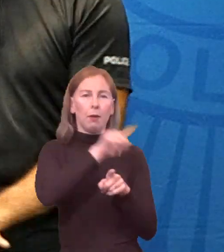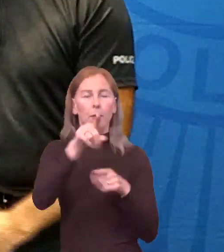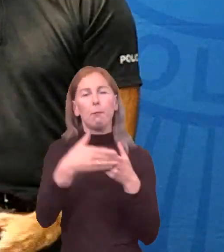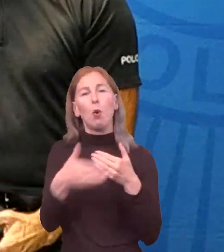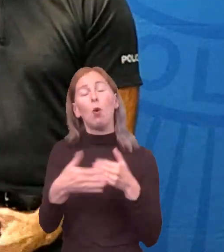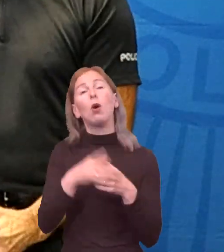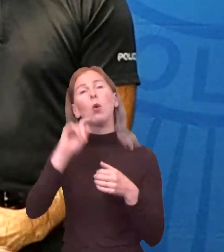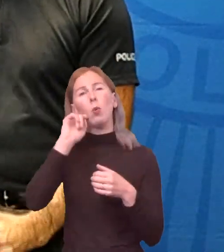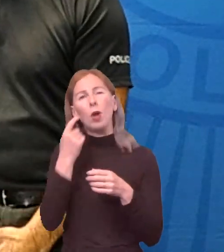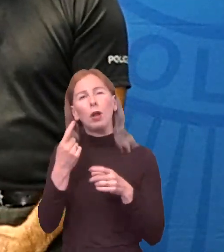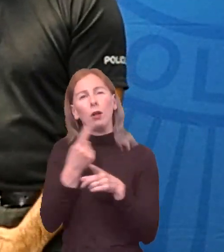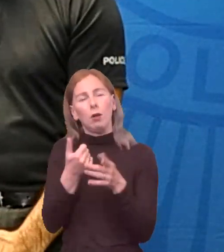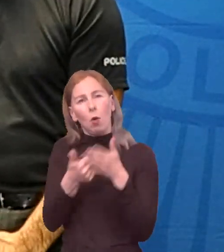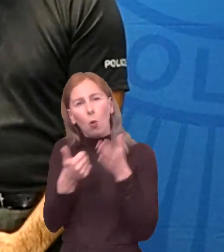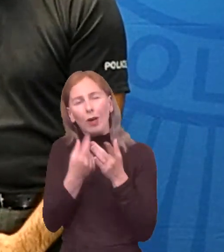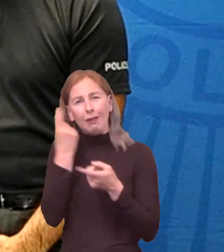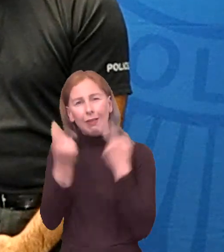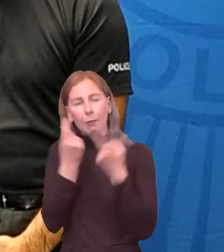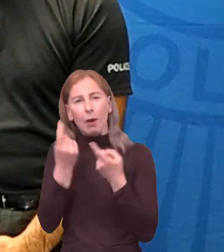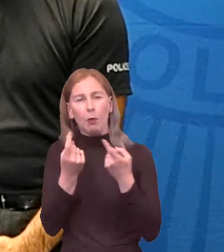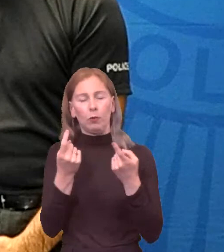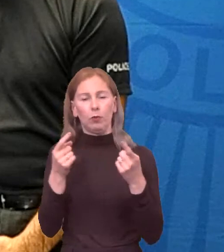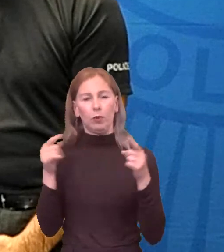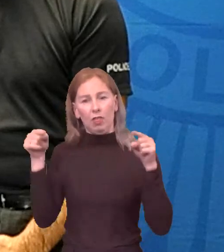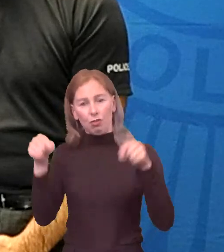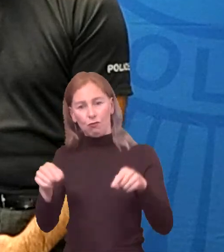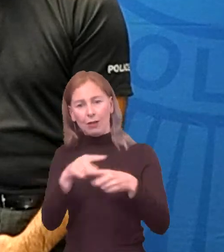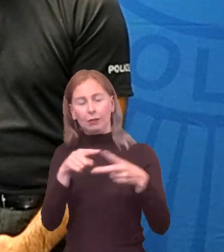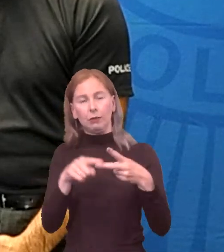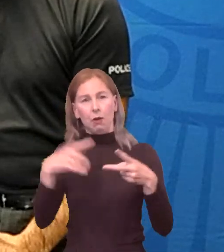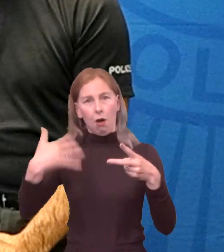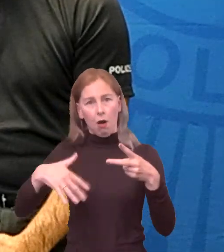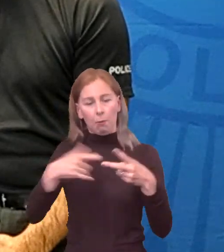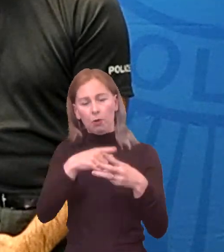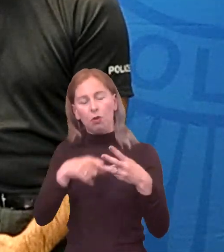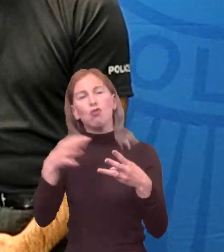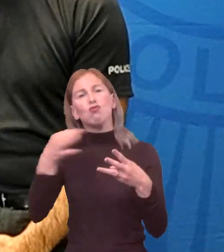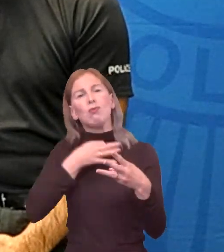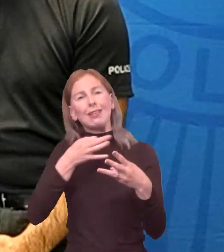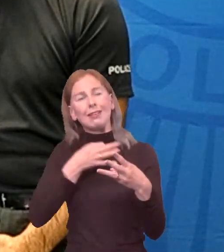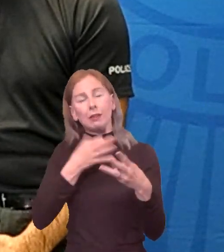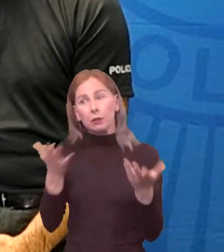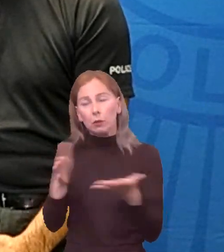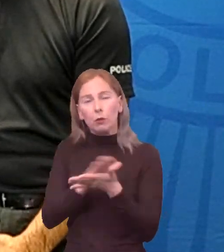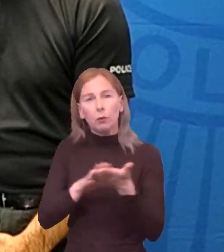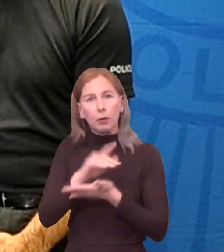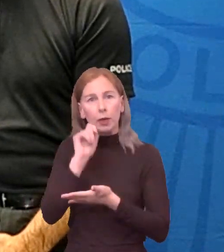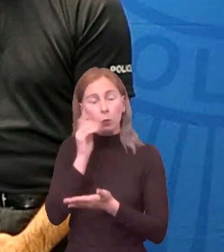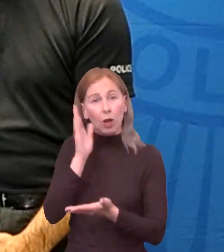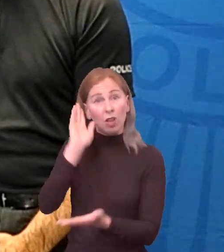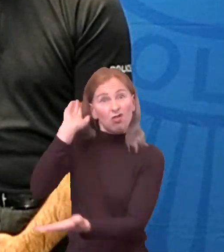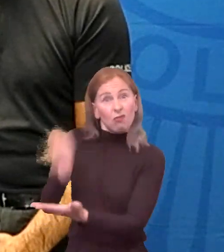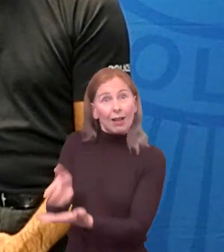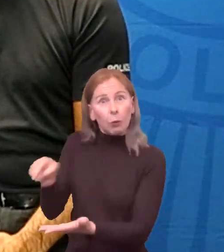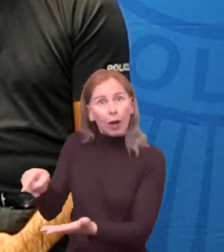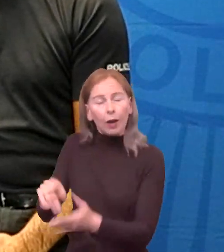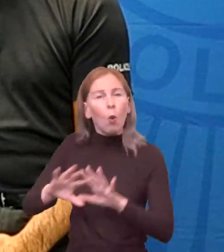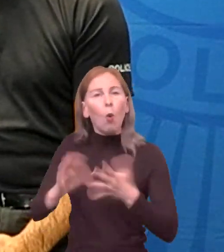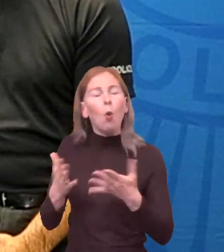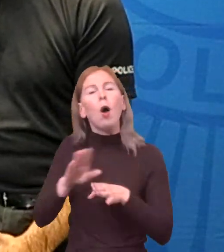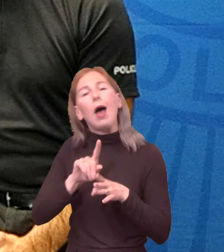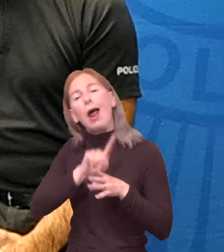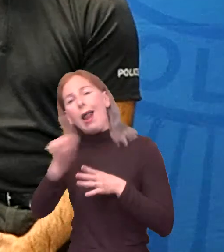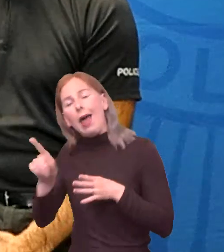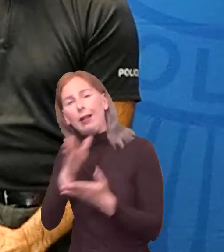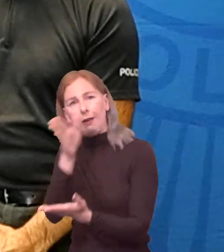time. So that's how we evaluate whether we're attending at the time or at a later date. I don't know if you want to